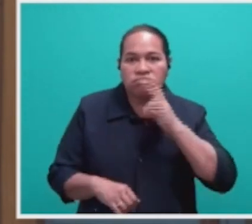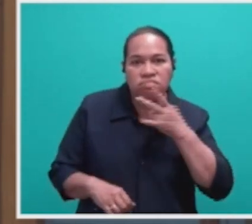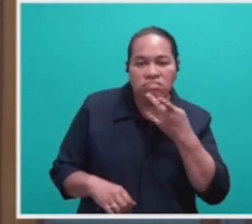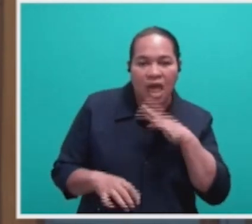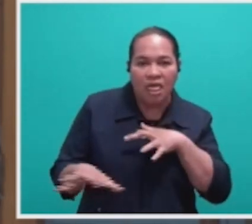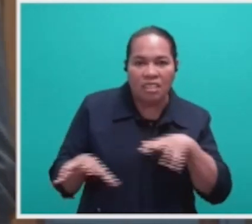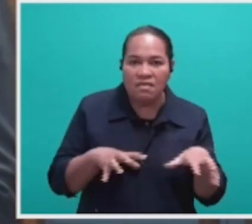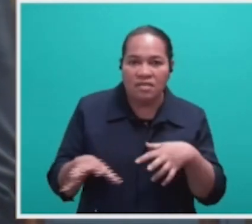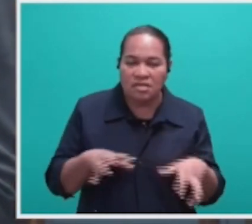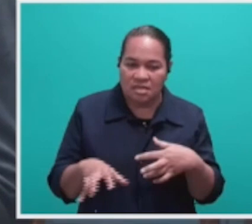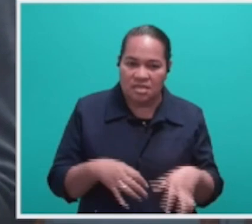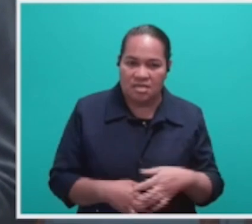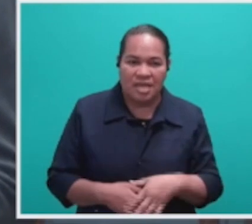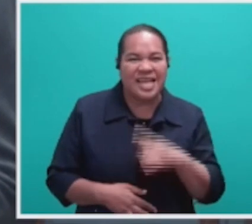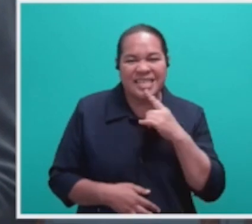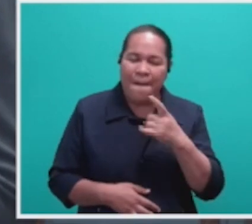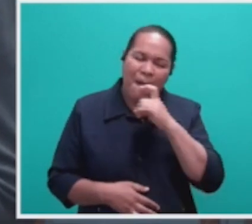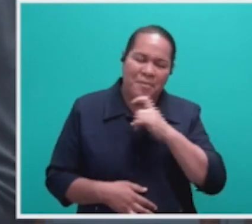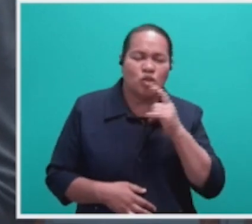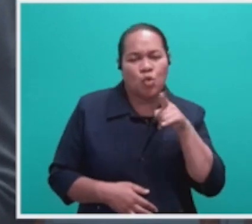media sites promising